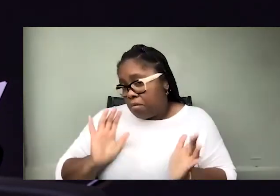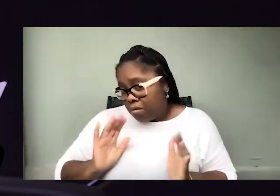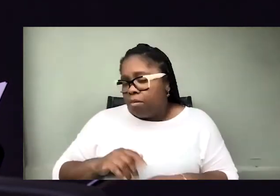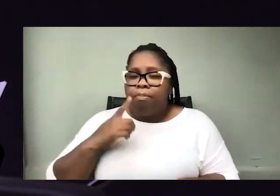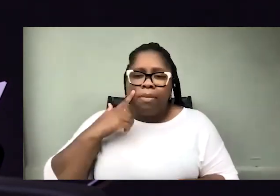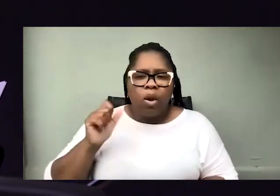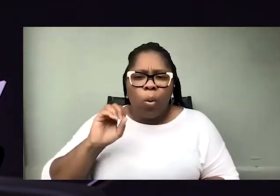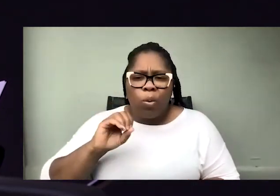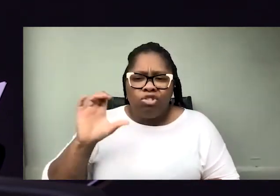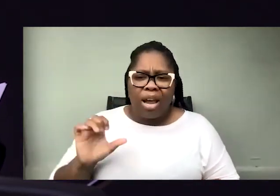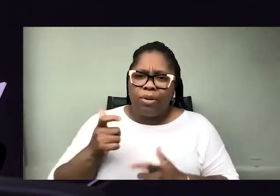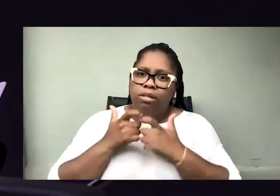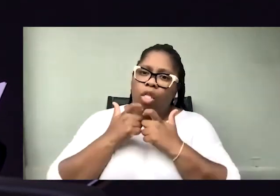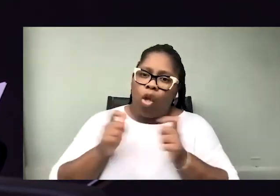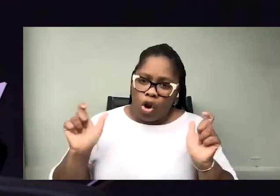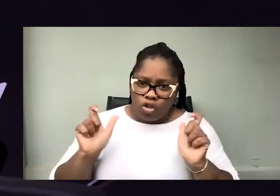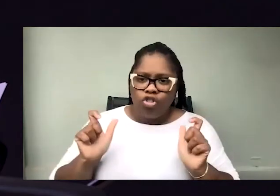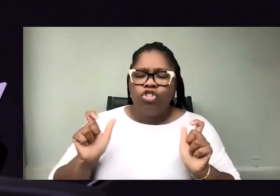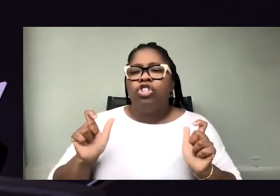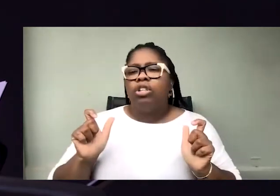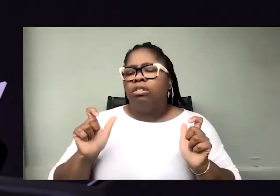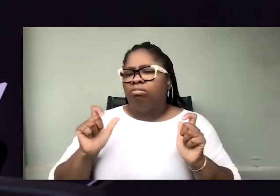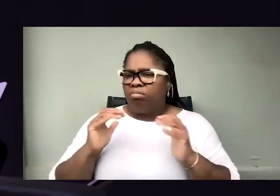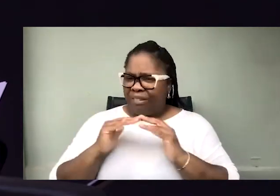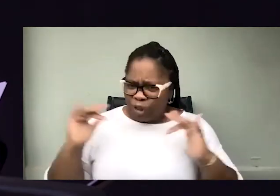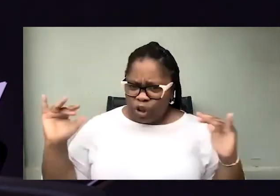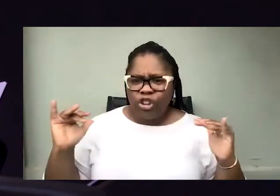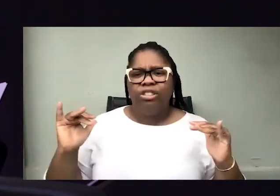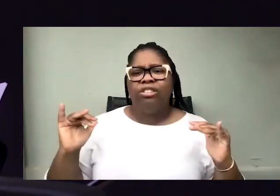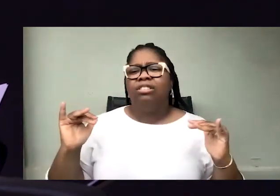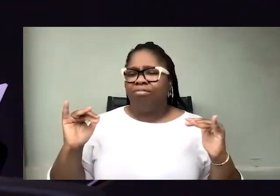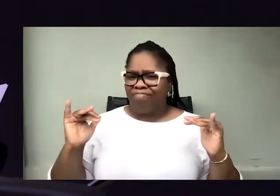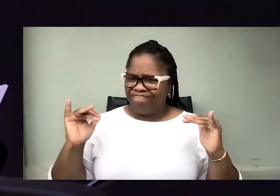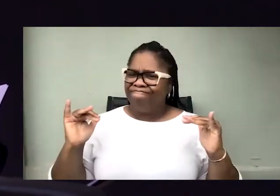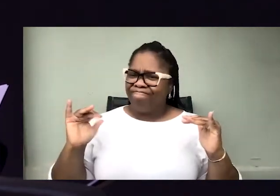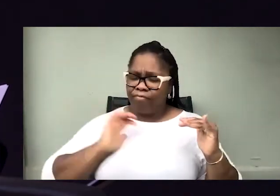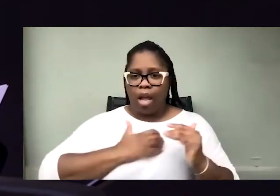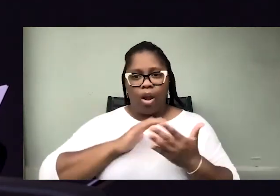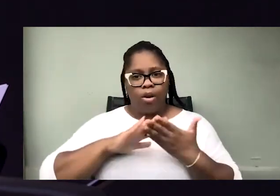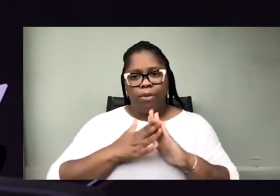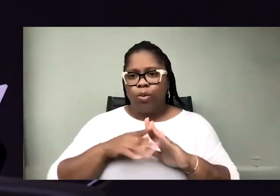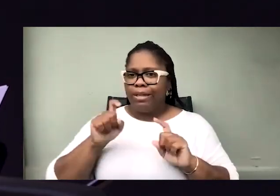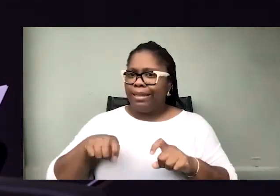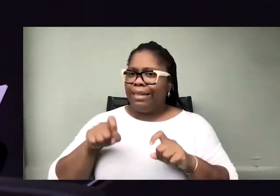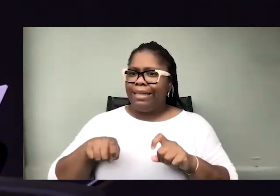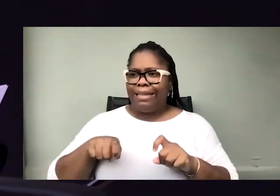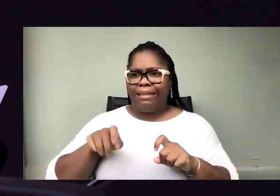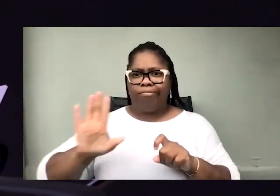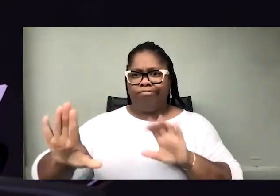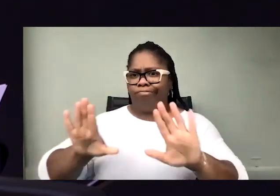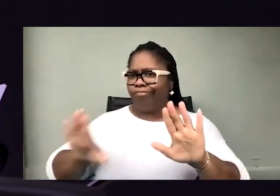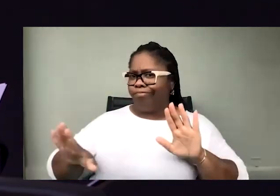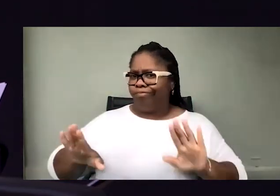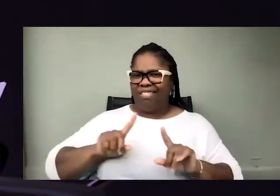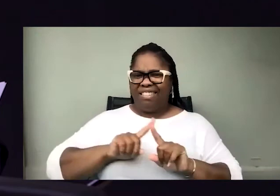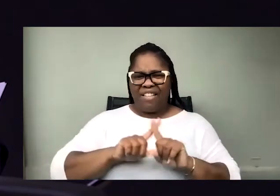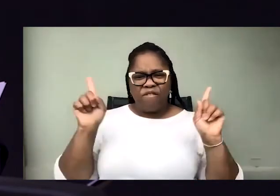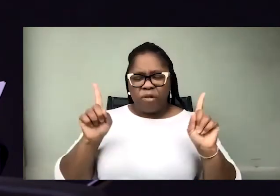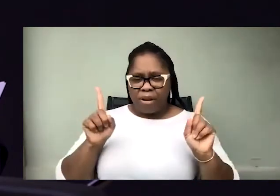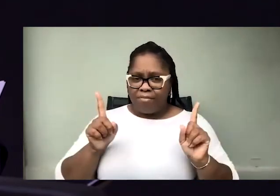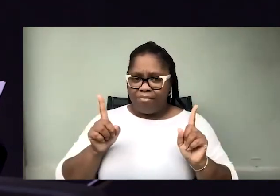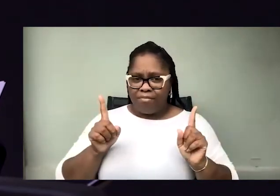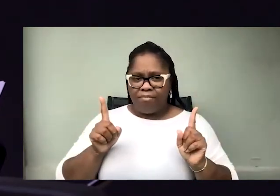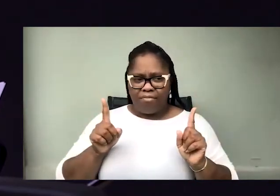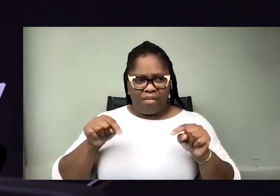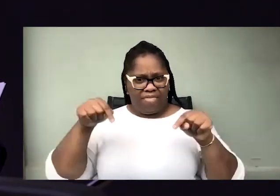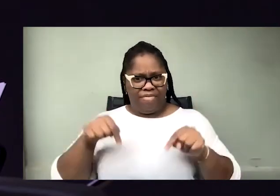County is so large and so diverse and our community needs are so different. We may take